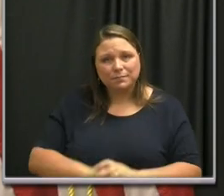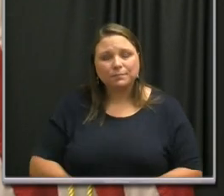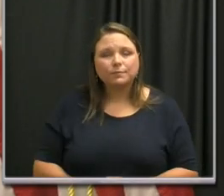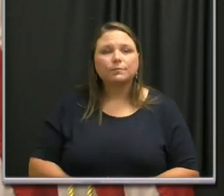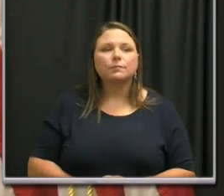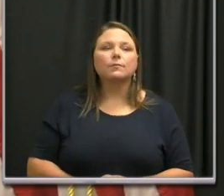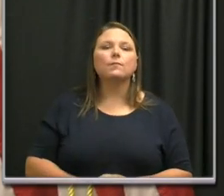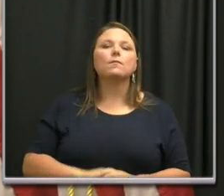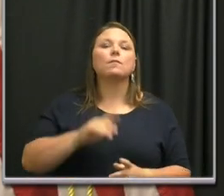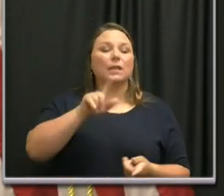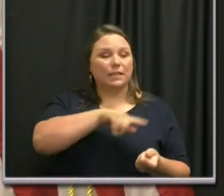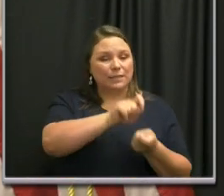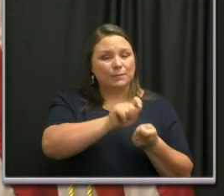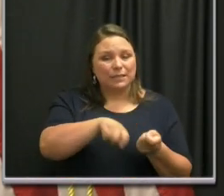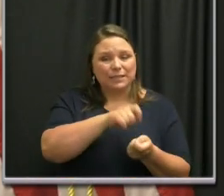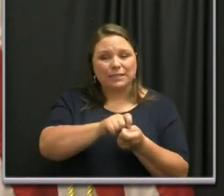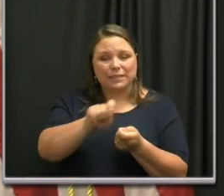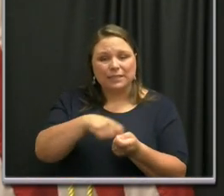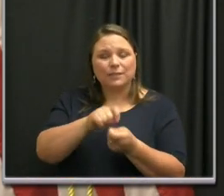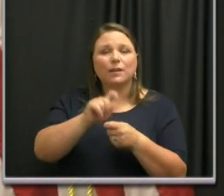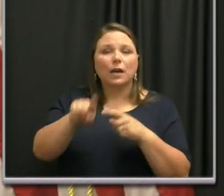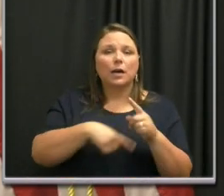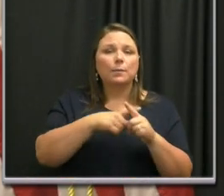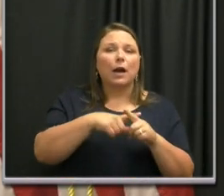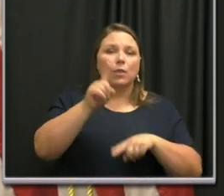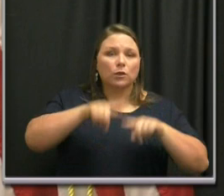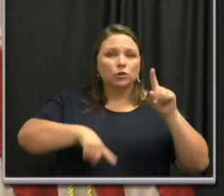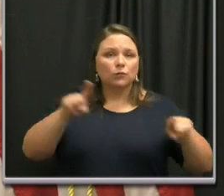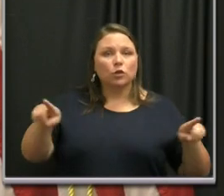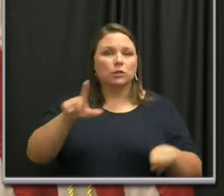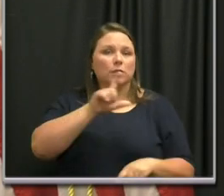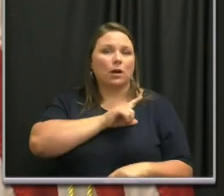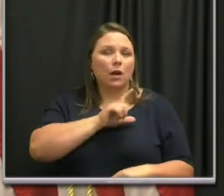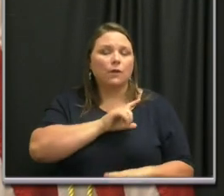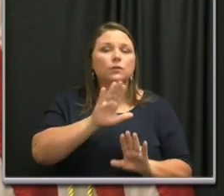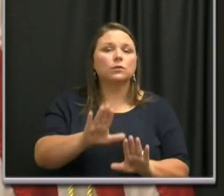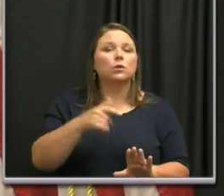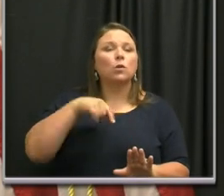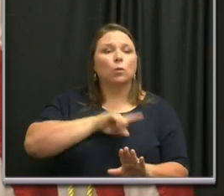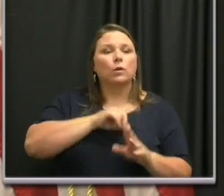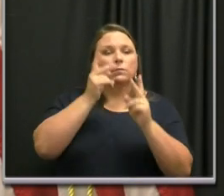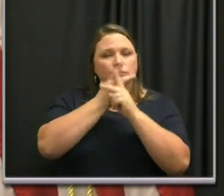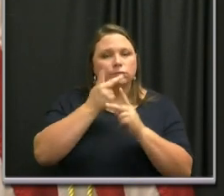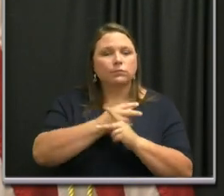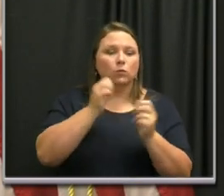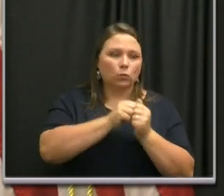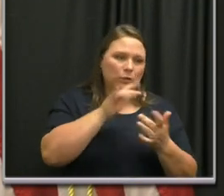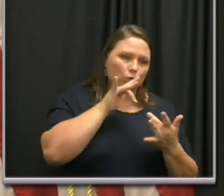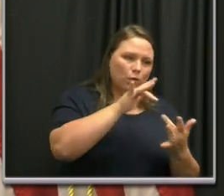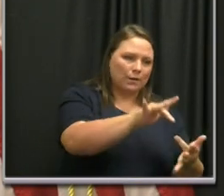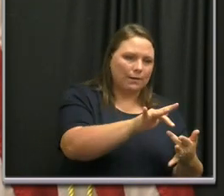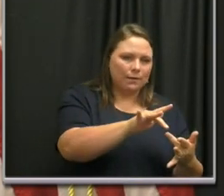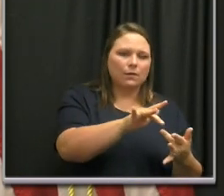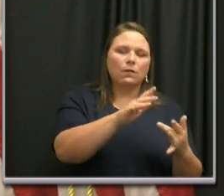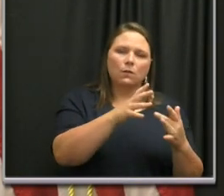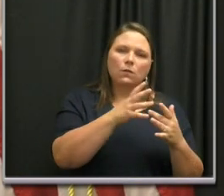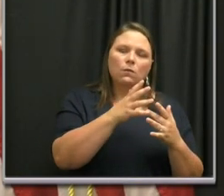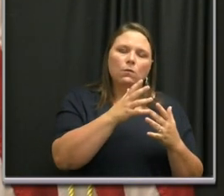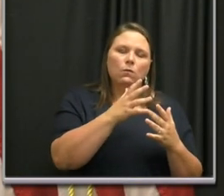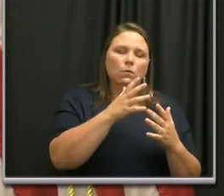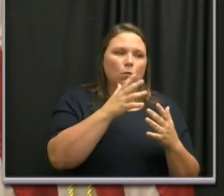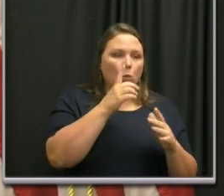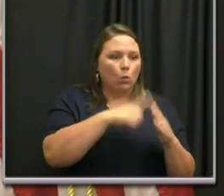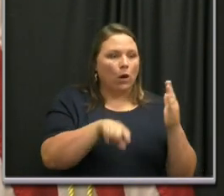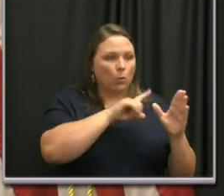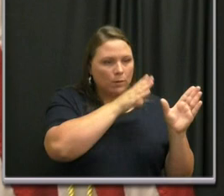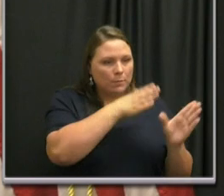Now, as the specifics of the diversity officer, we're sorting through with the tornado. A lot of what we had